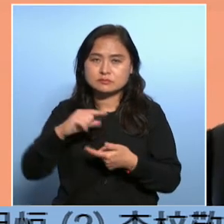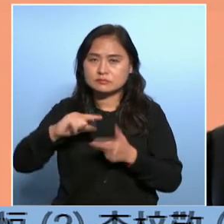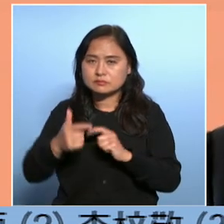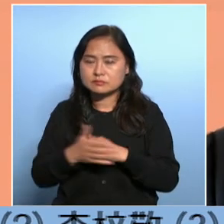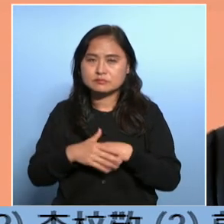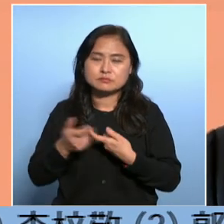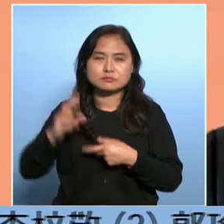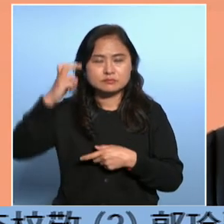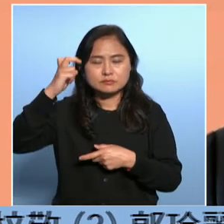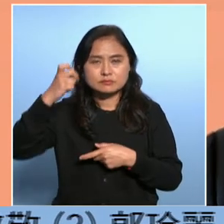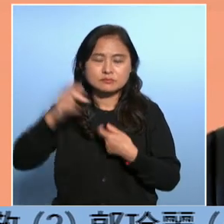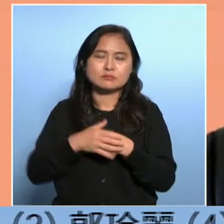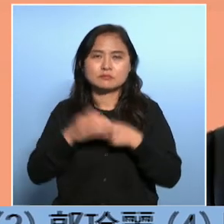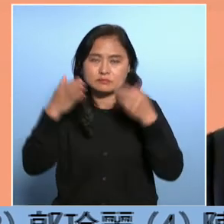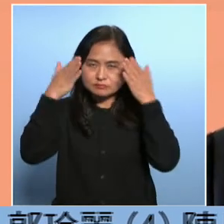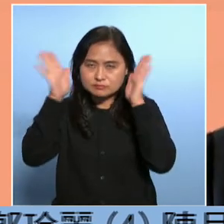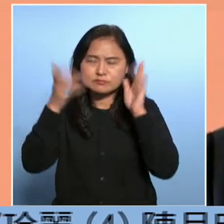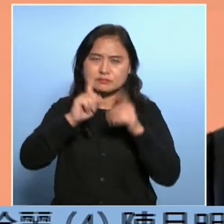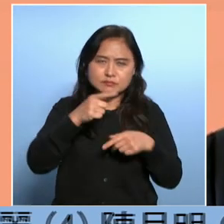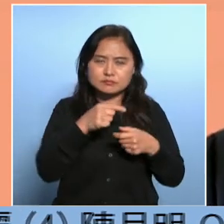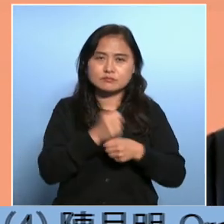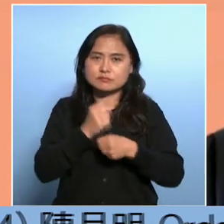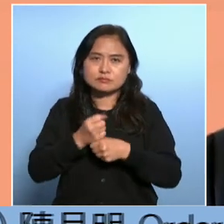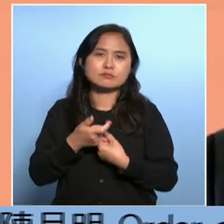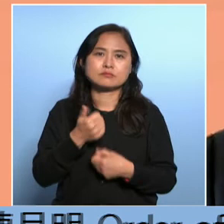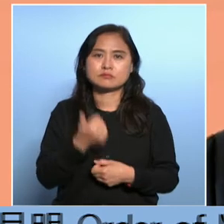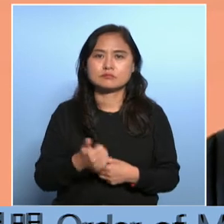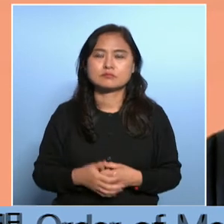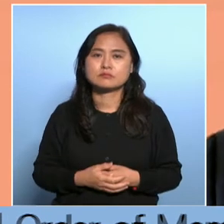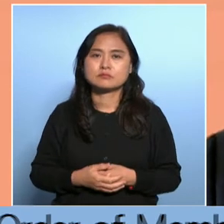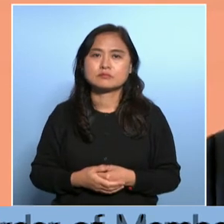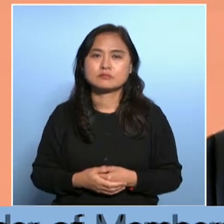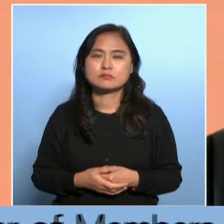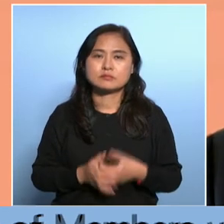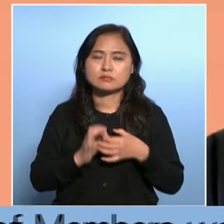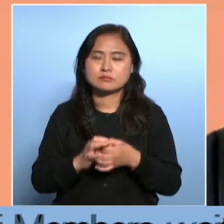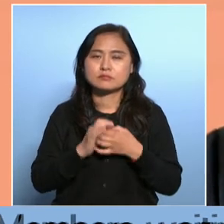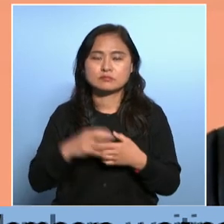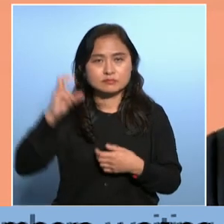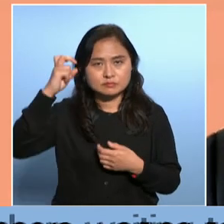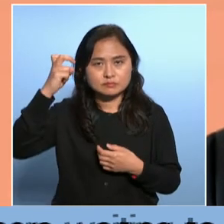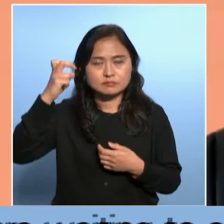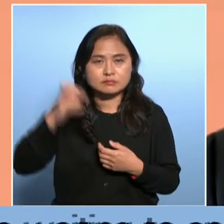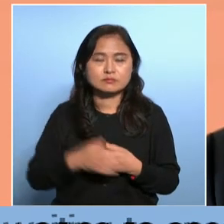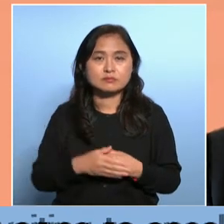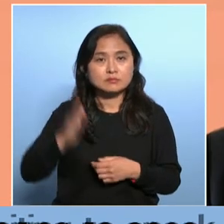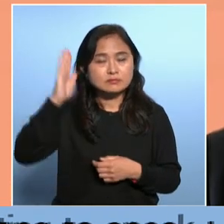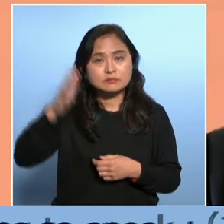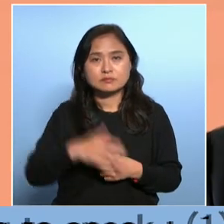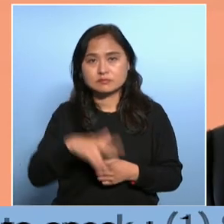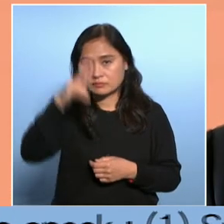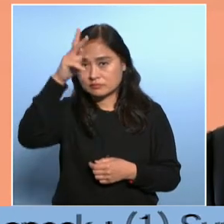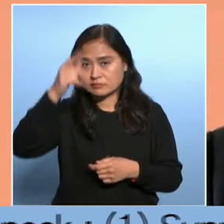I hope the government should give more thought to getting more resources